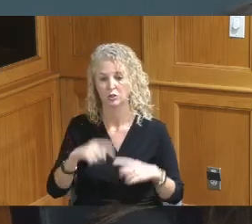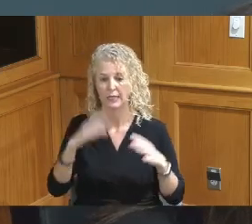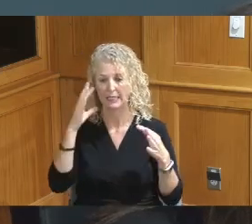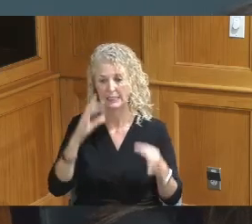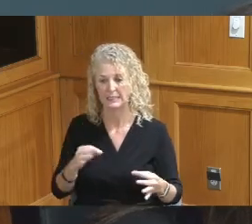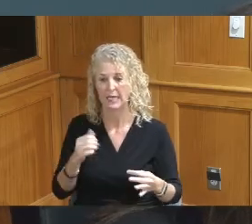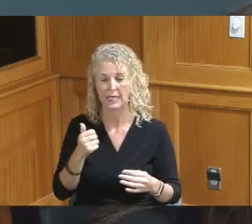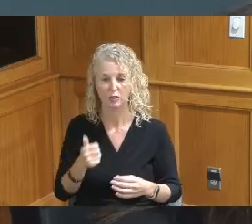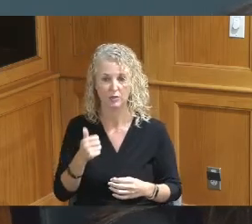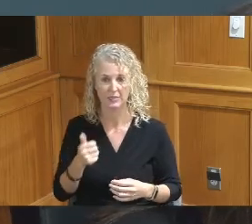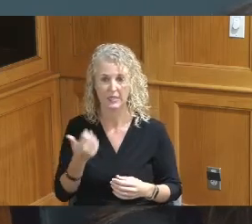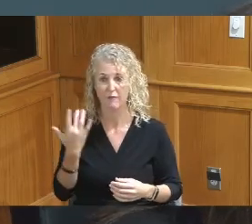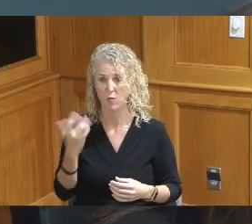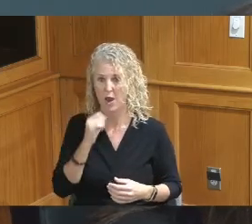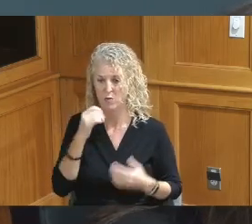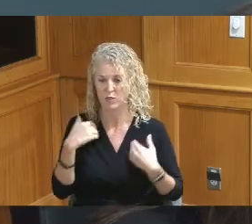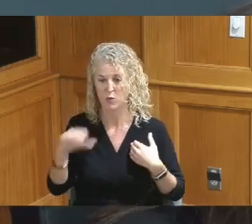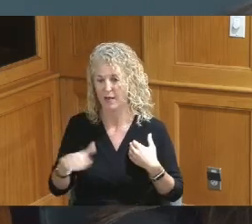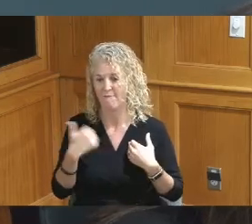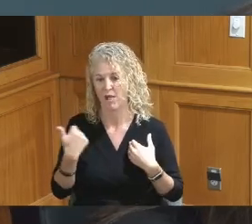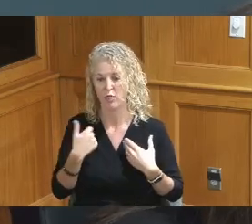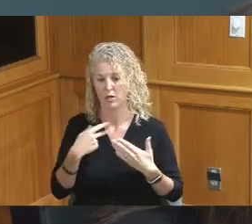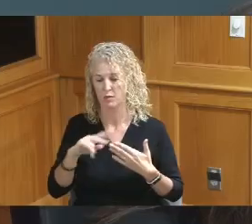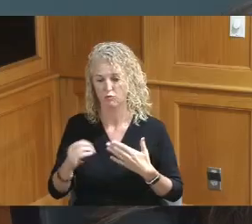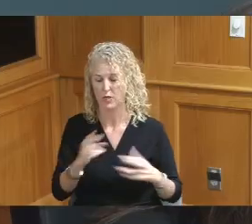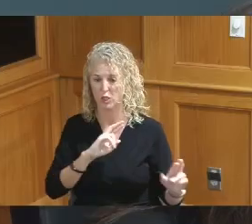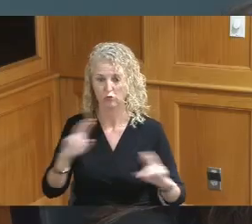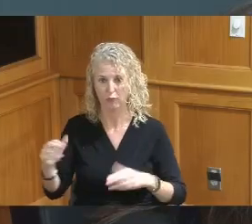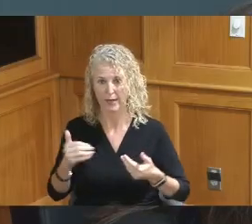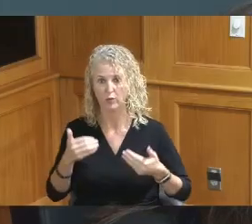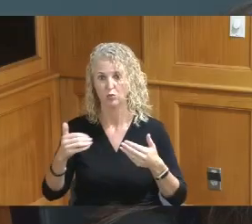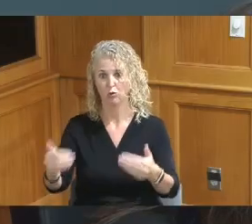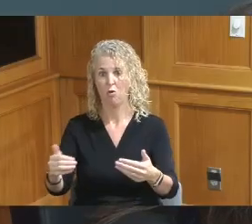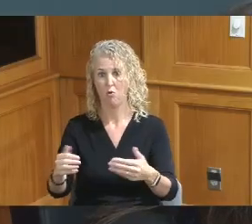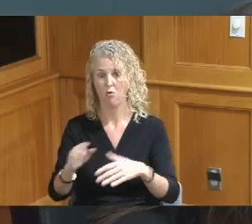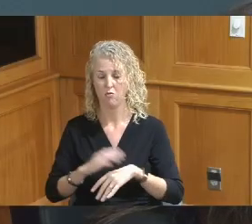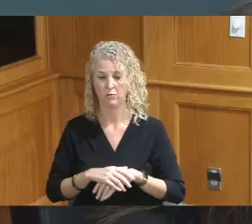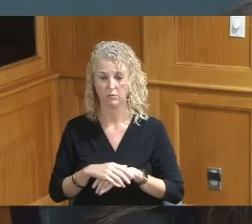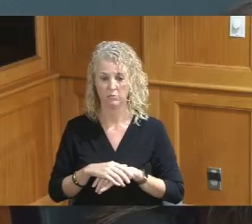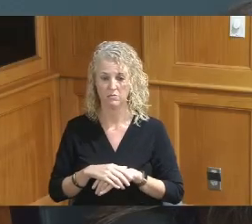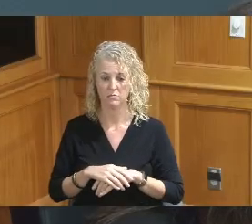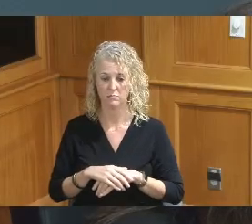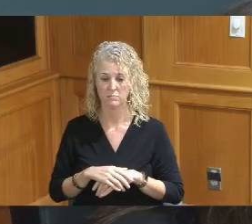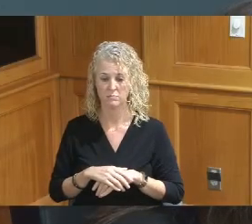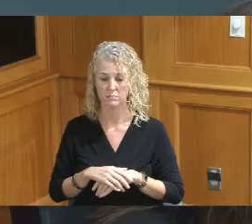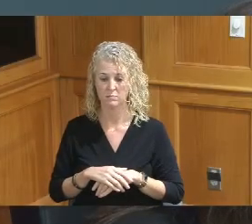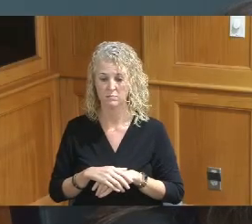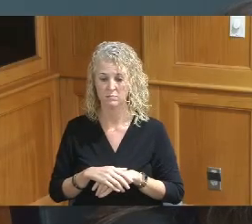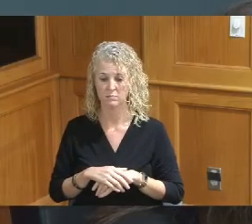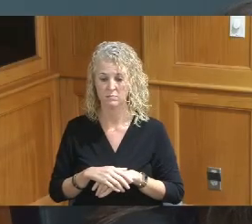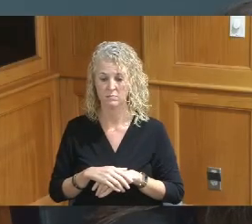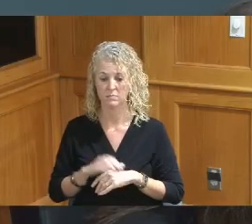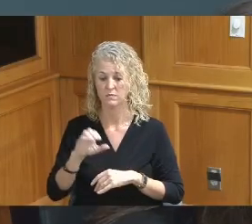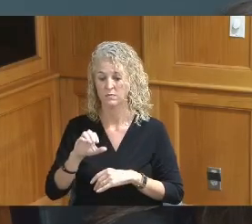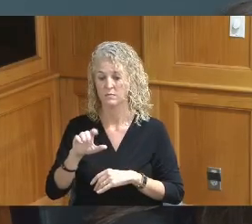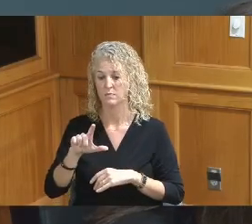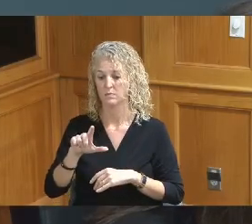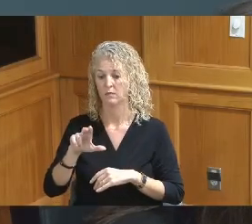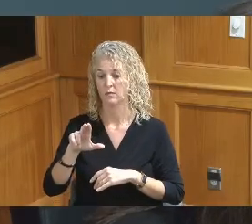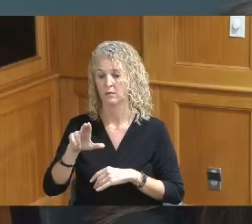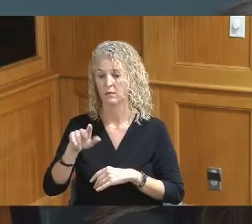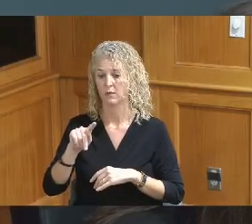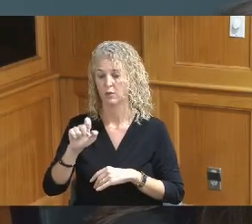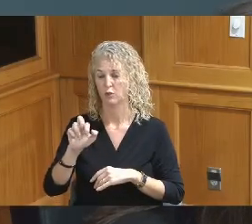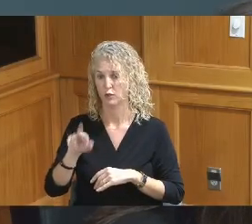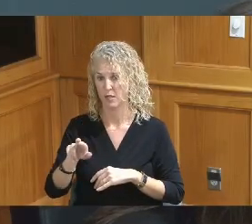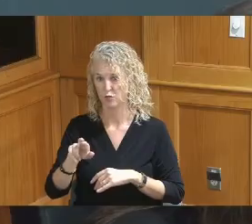on anything else because we don't have anything positive right now to look at a financial stack. As far as clustered tiny